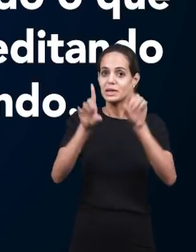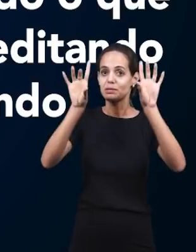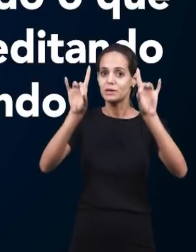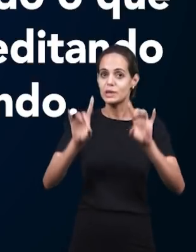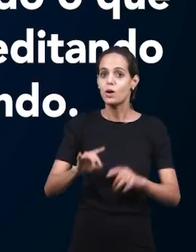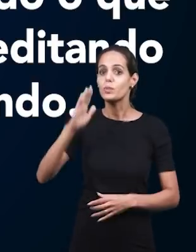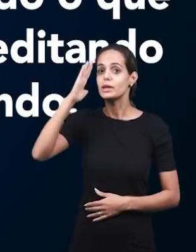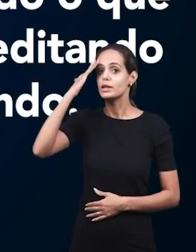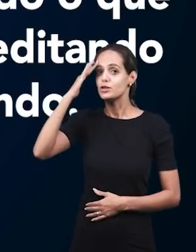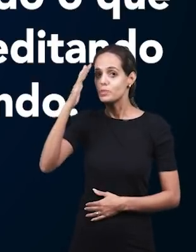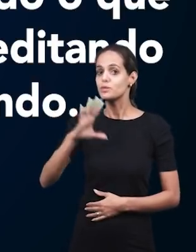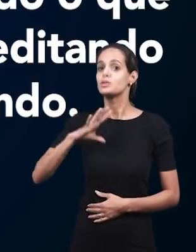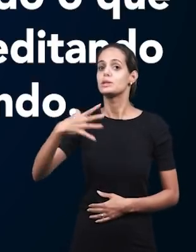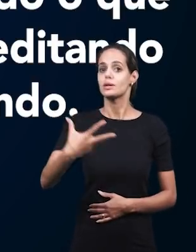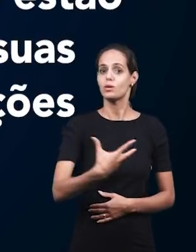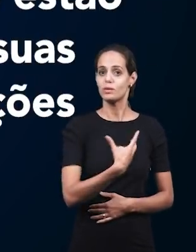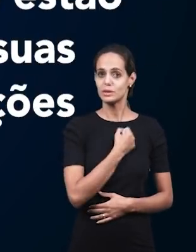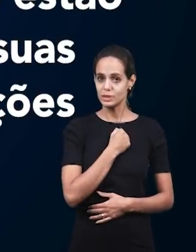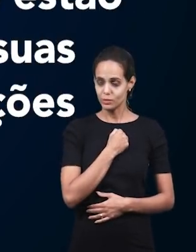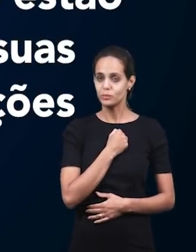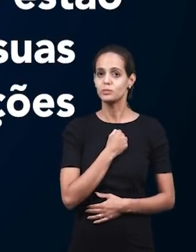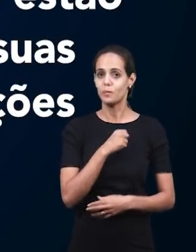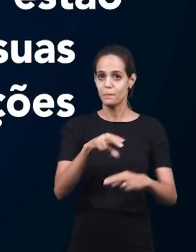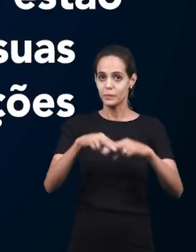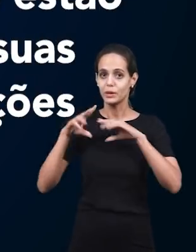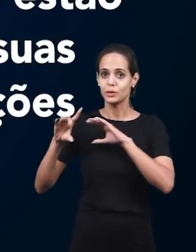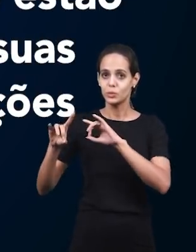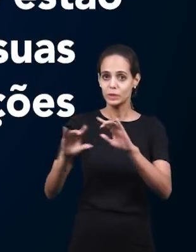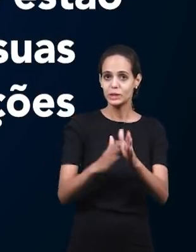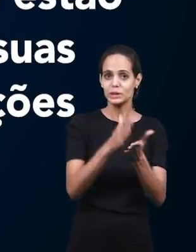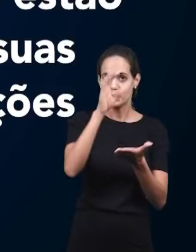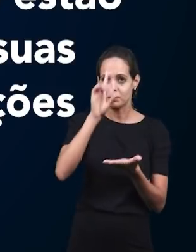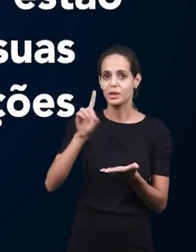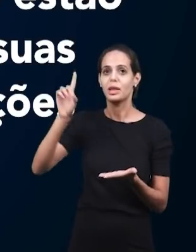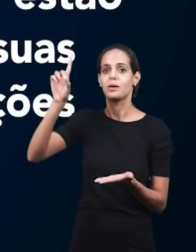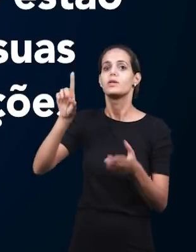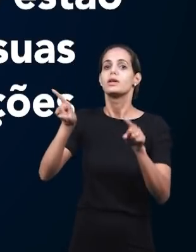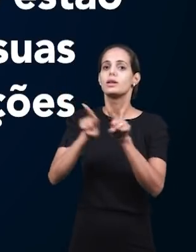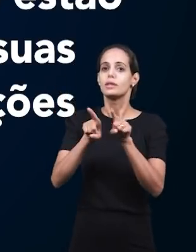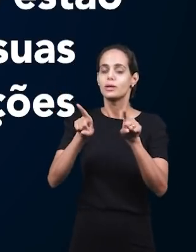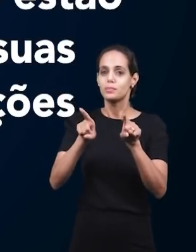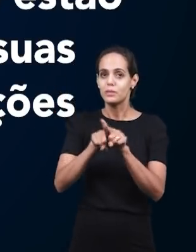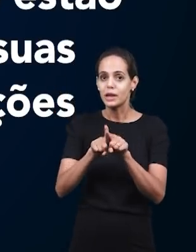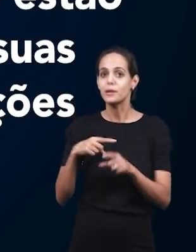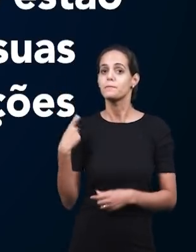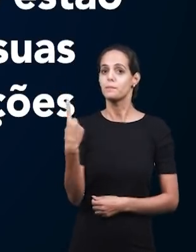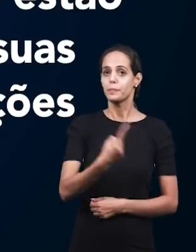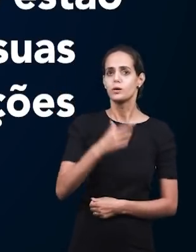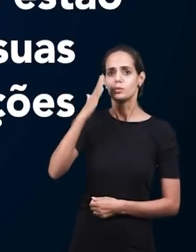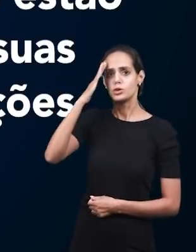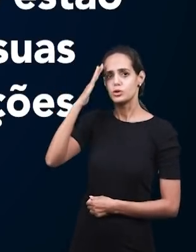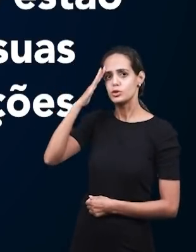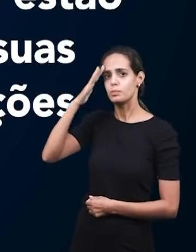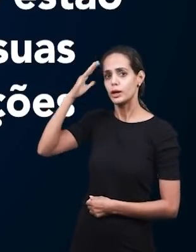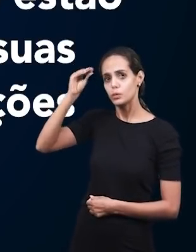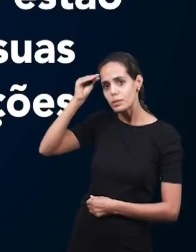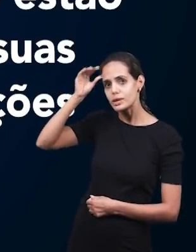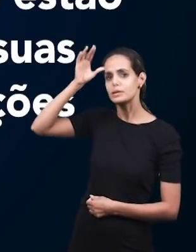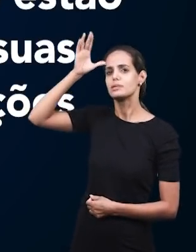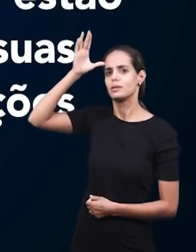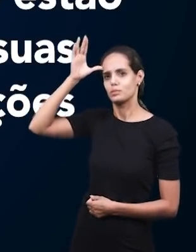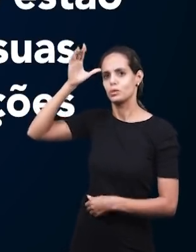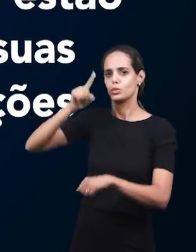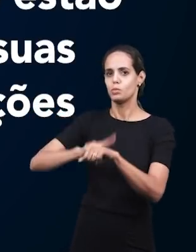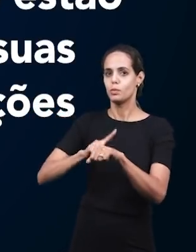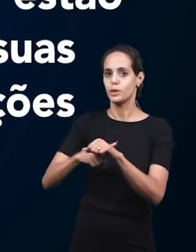everything that we have been meditating and studying upon has also really opened our eyes to the prophetic moment in which we